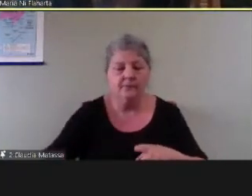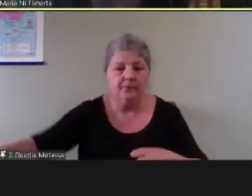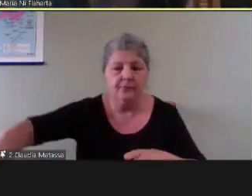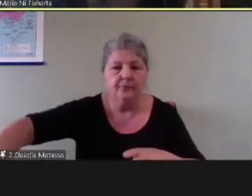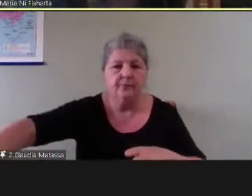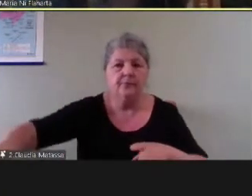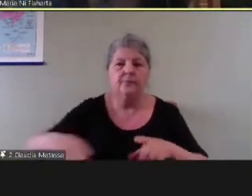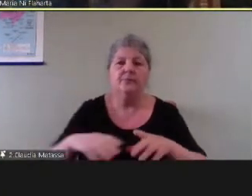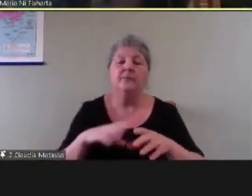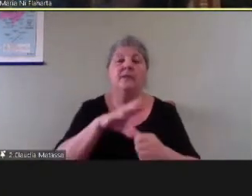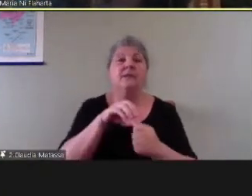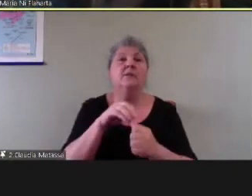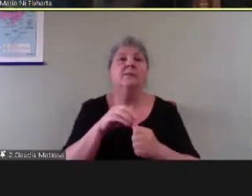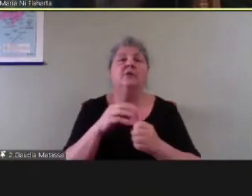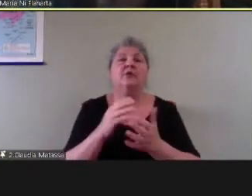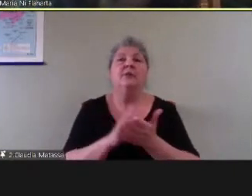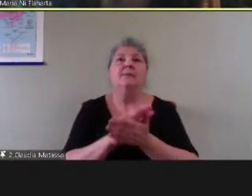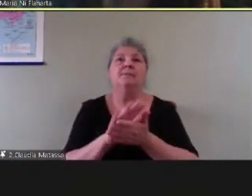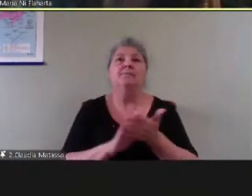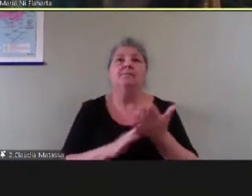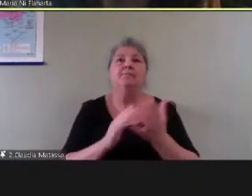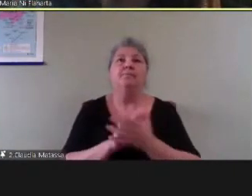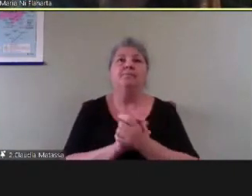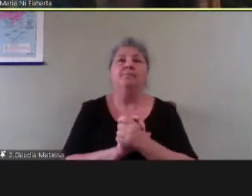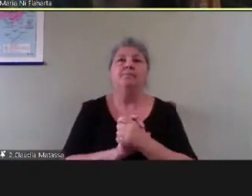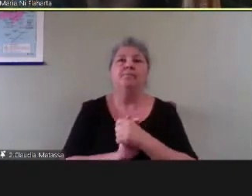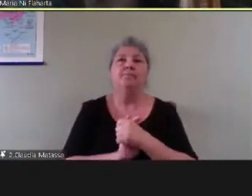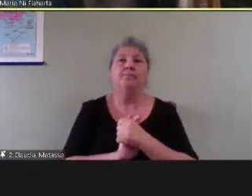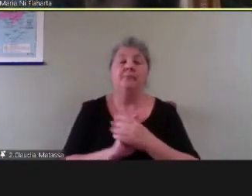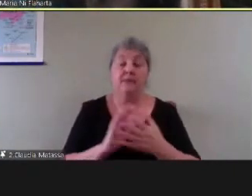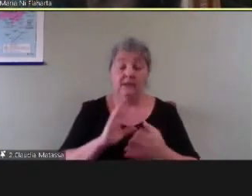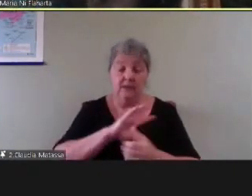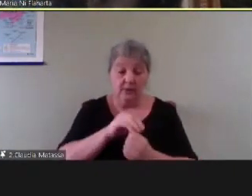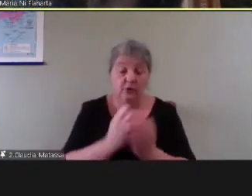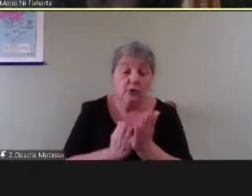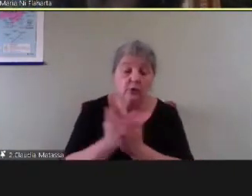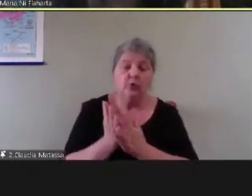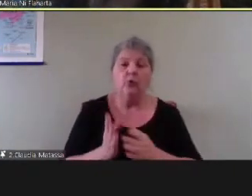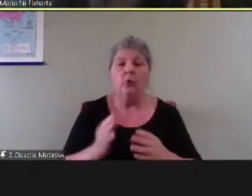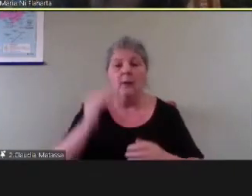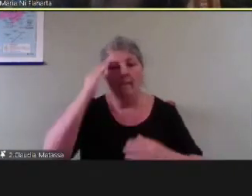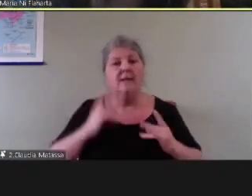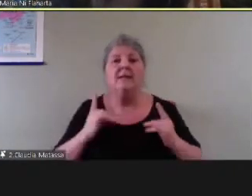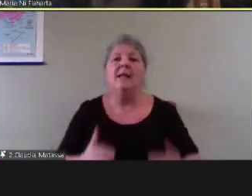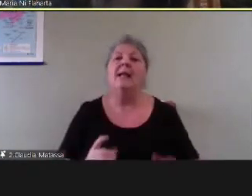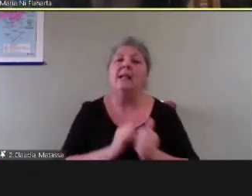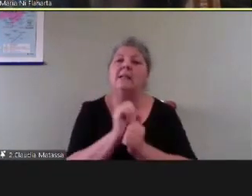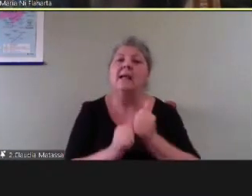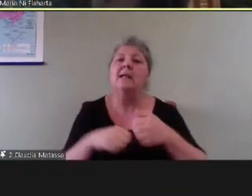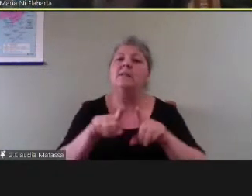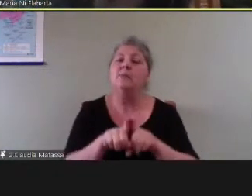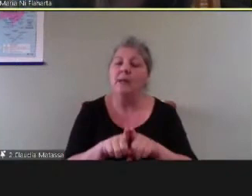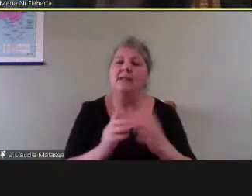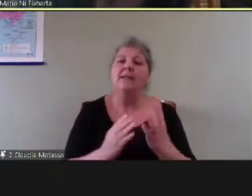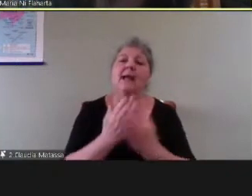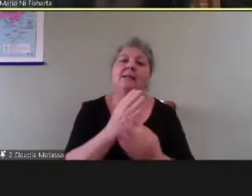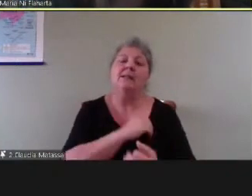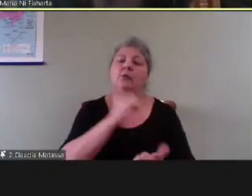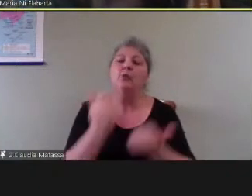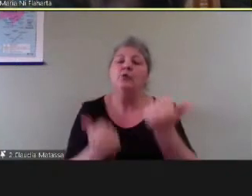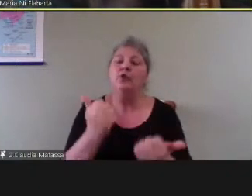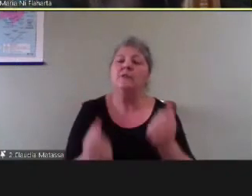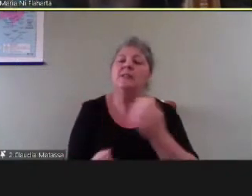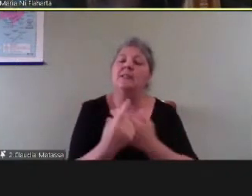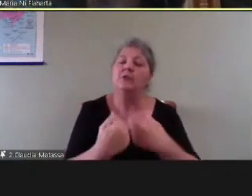having a sentence extended through wardship or through the Mental Health Act, and the access to justice issues that in itself